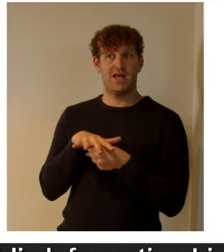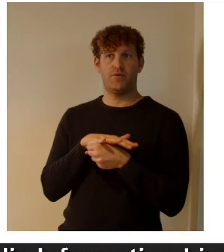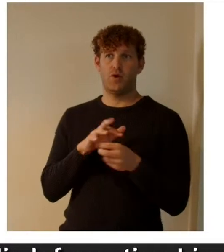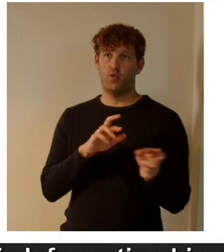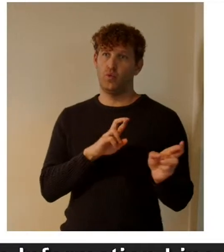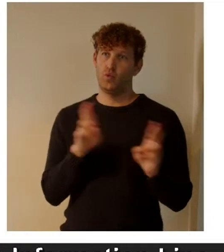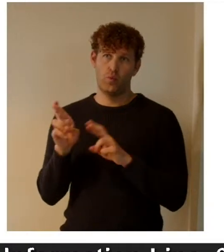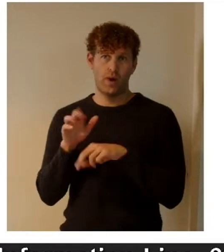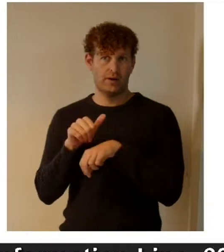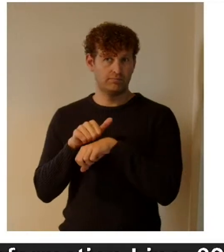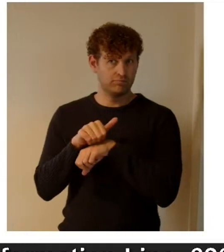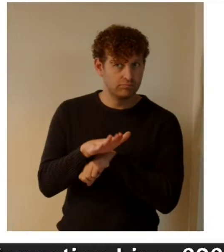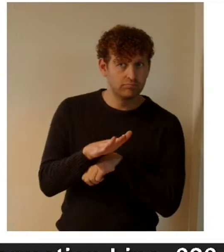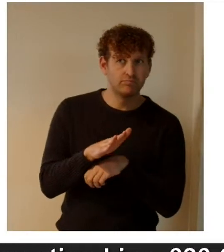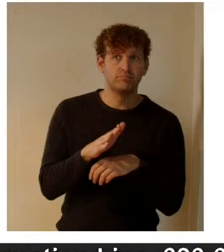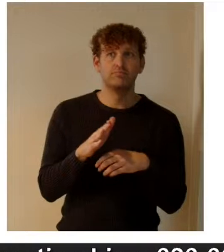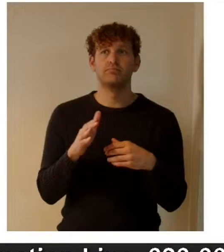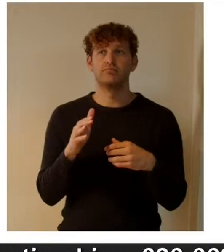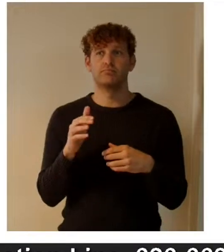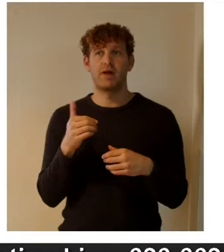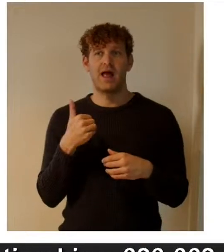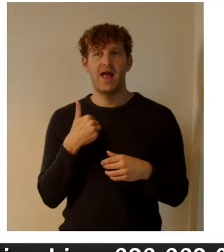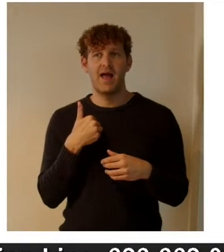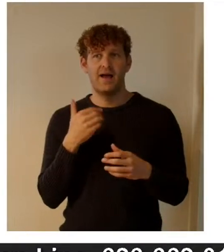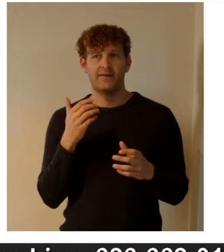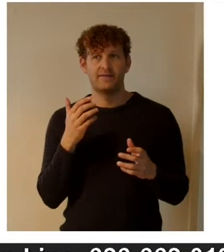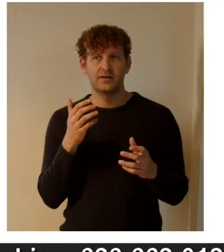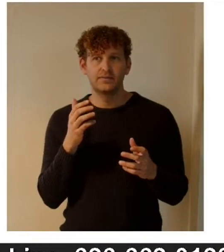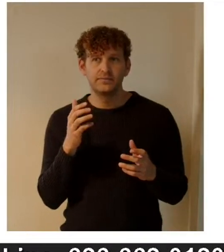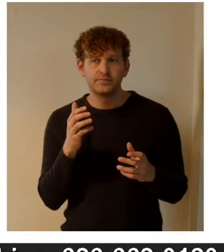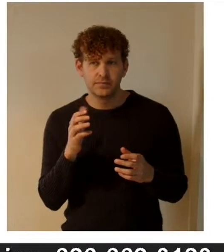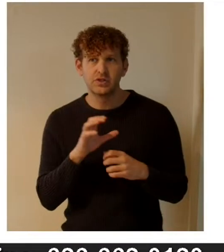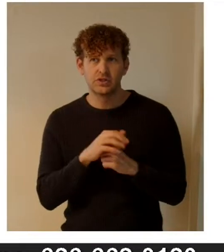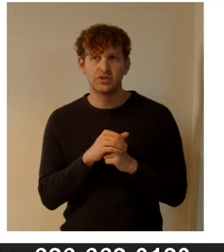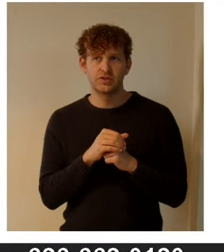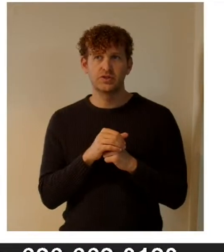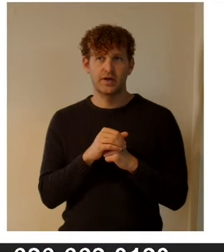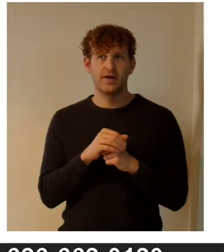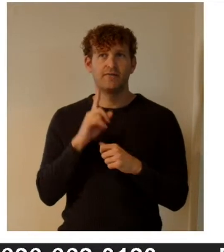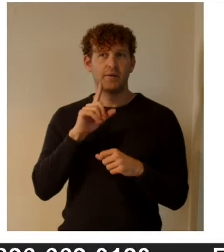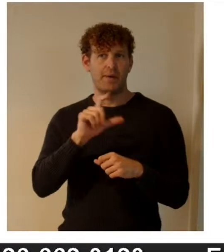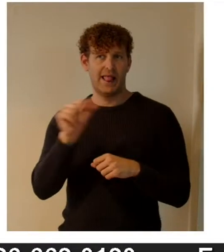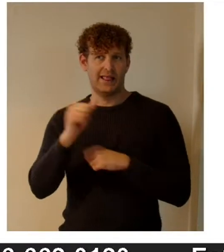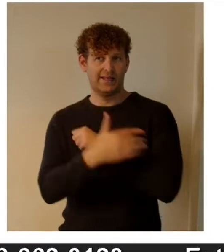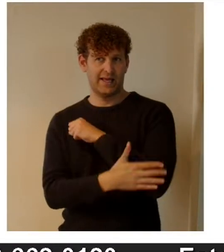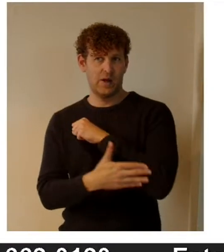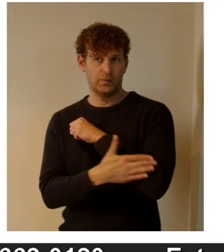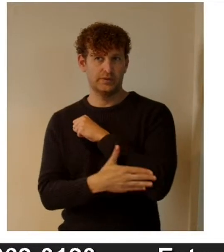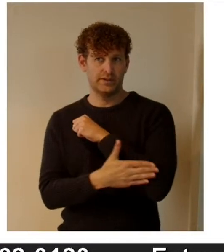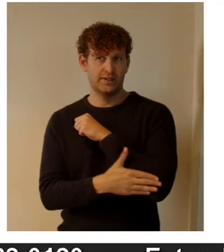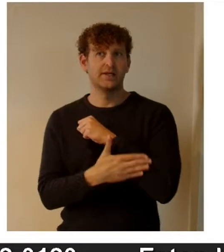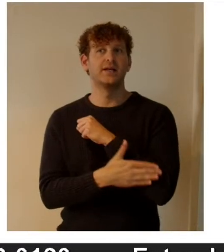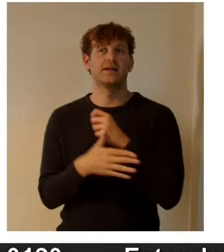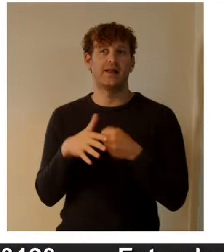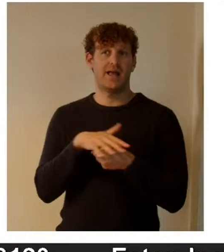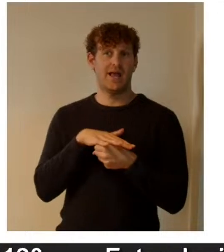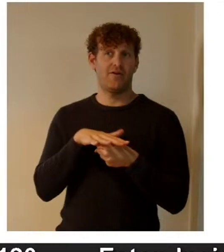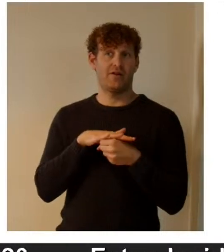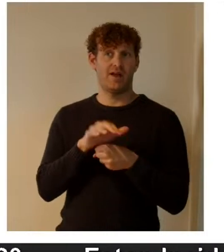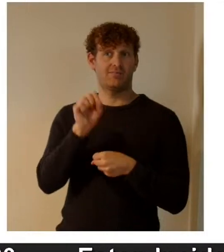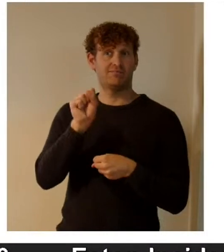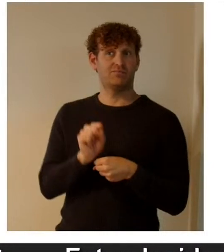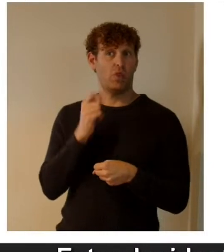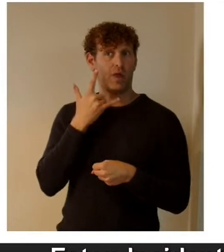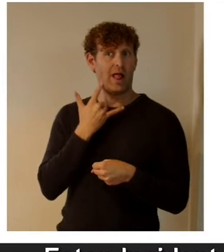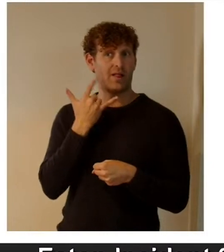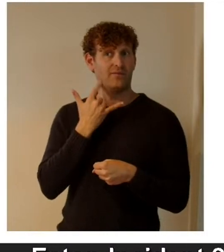surge resources identified from local fire departments in LA County in the area. In Southern California, we have a MOB center